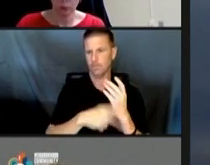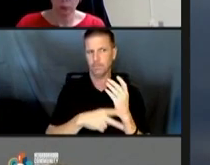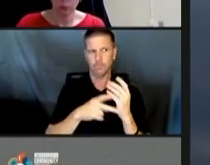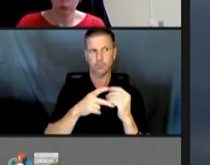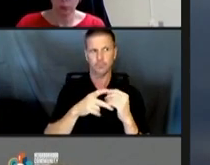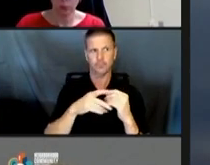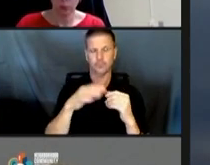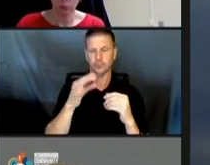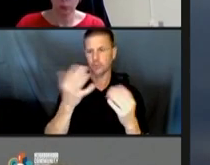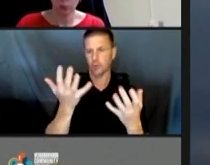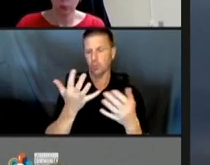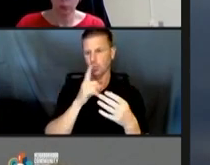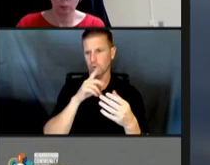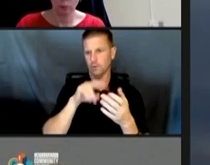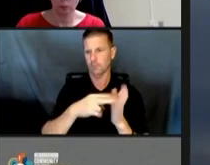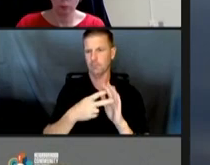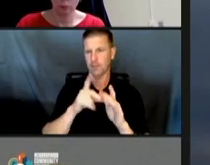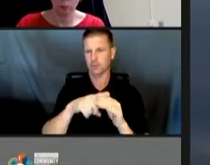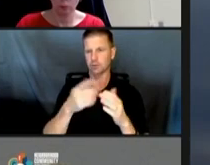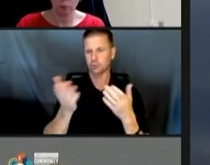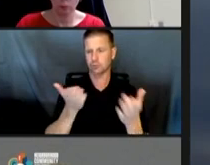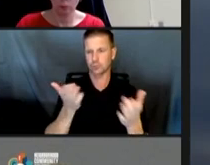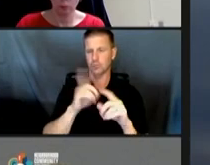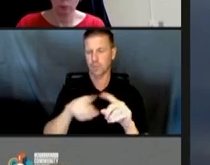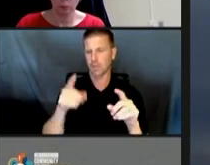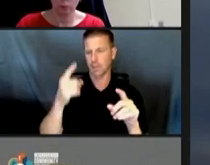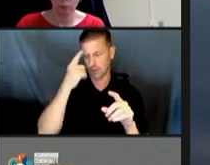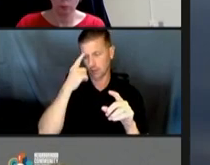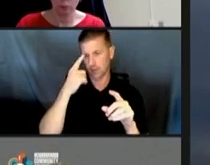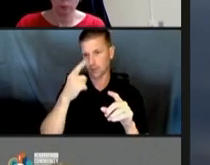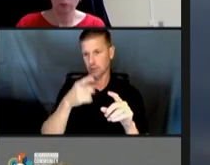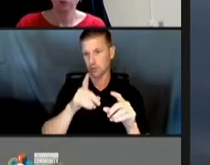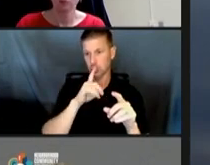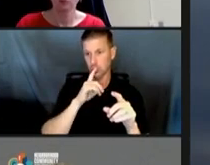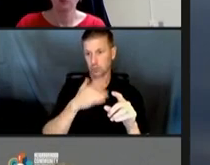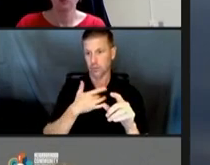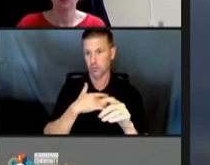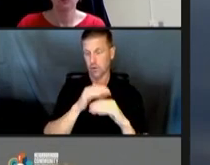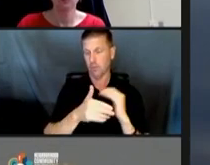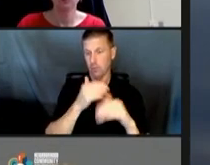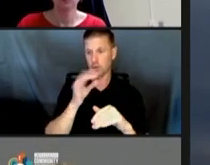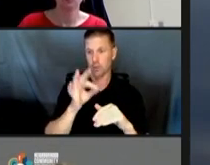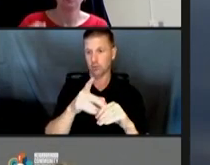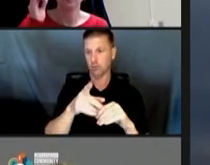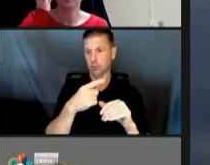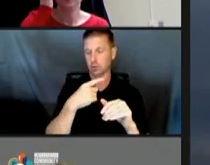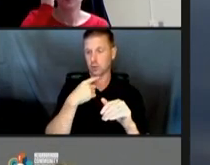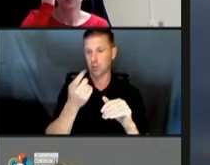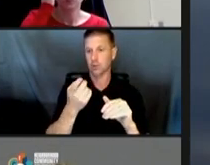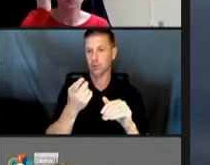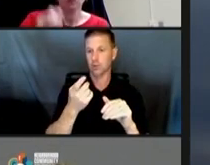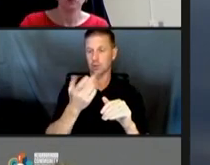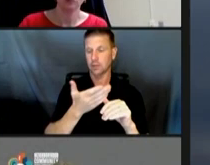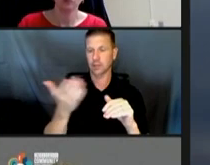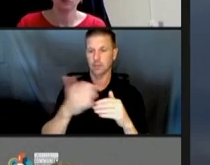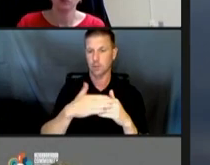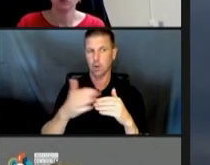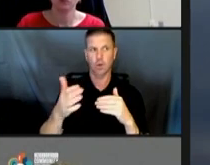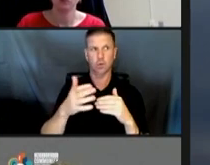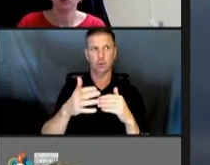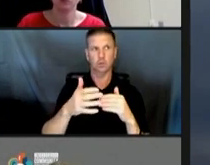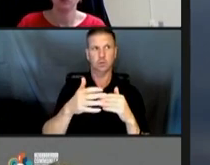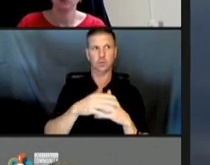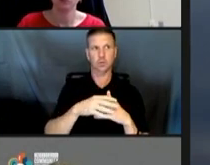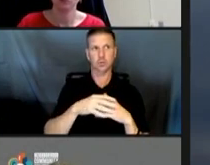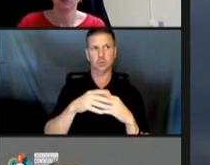of what it's really meant to serve. But I think if we, would you be comfortable if we were to say, you know, the things beyond a year